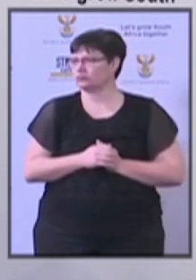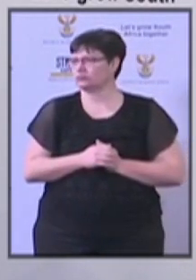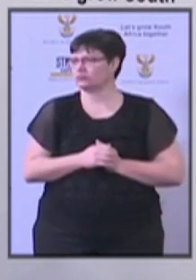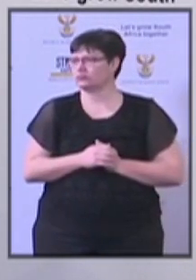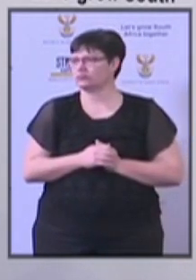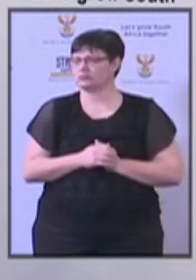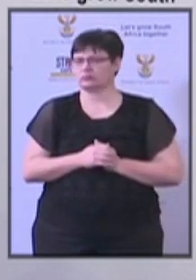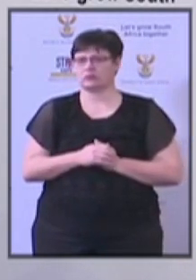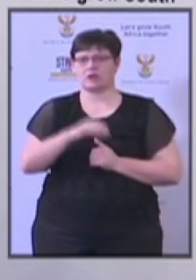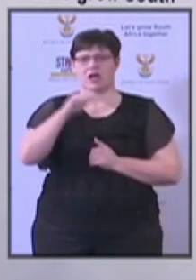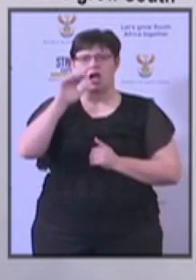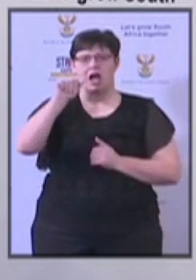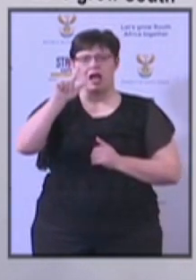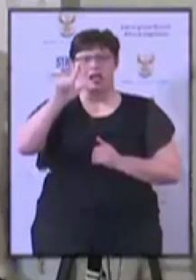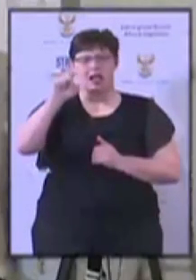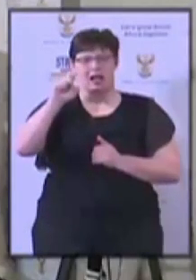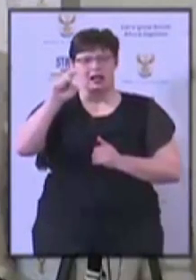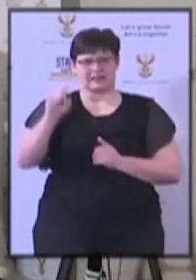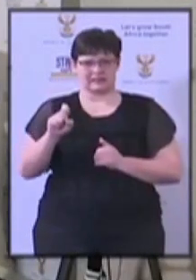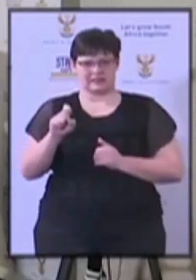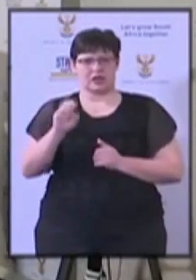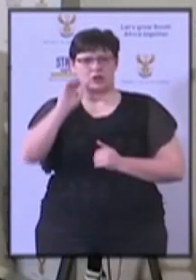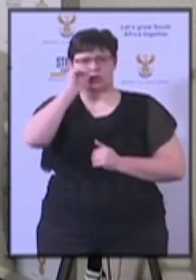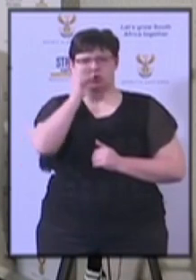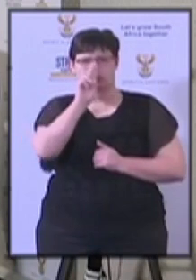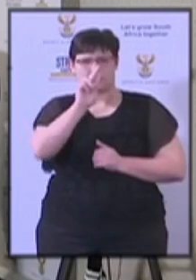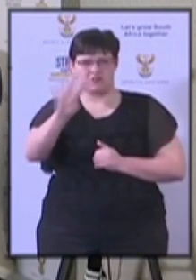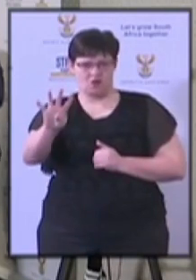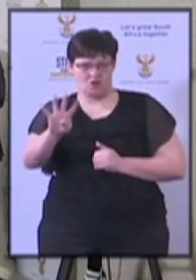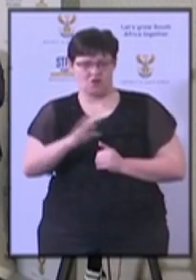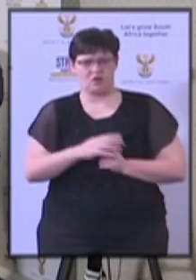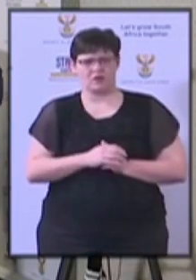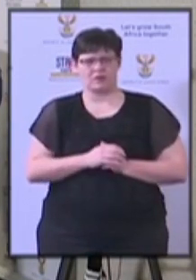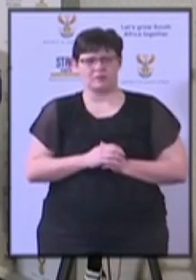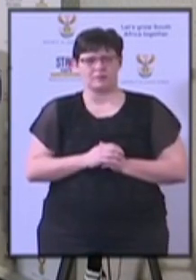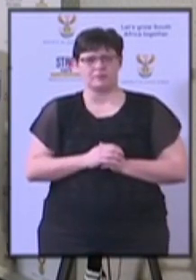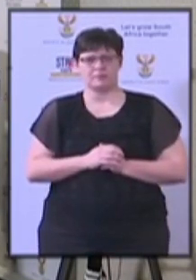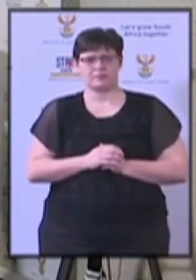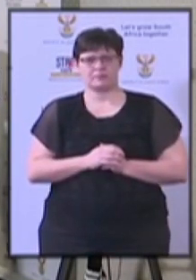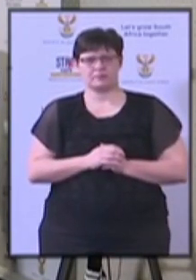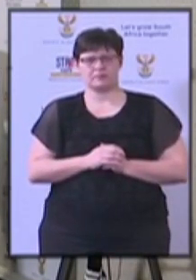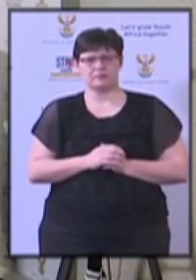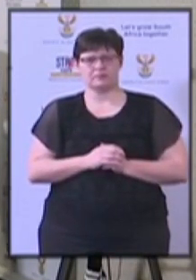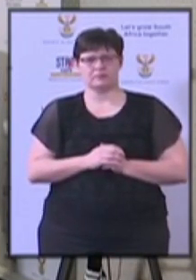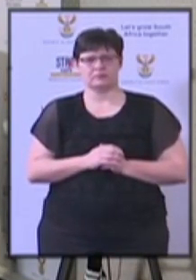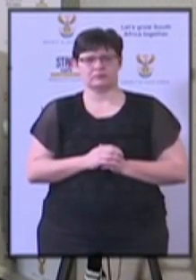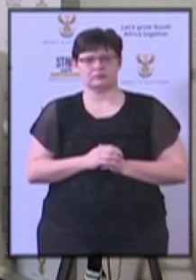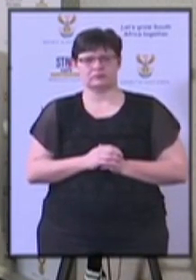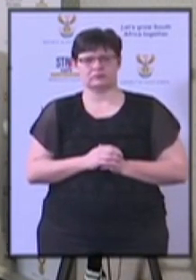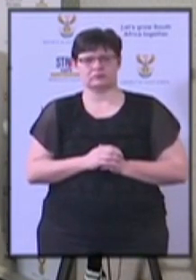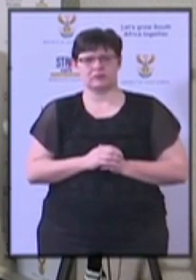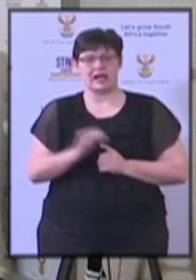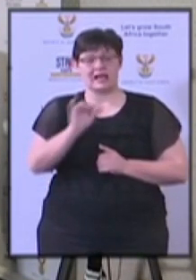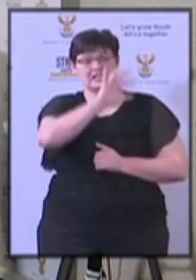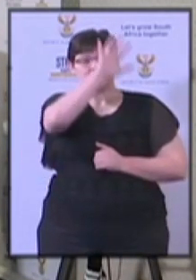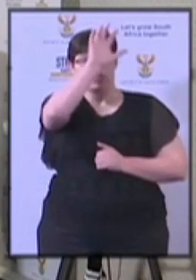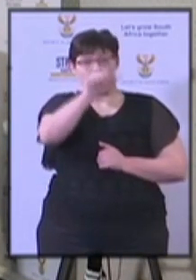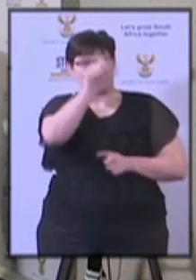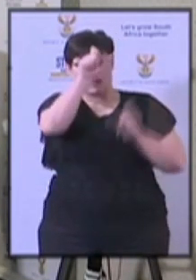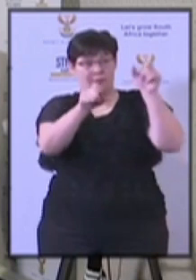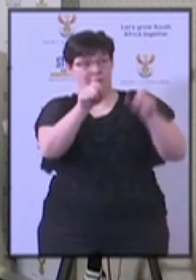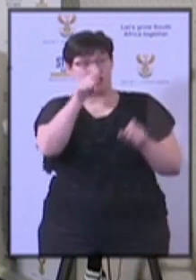I have Alex Mishley from News 24. Is there any financial help being offered to South Africans